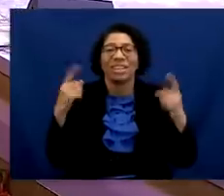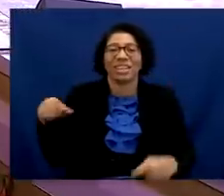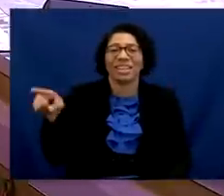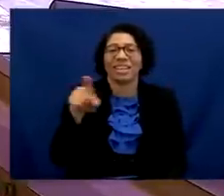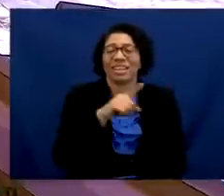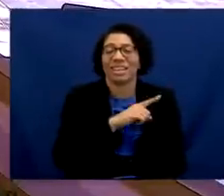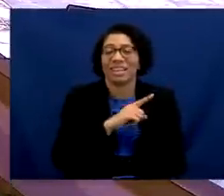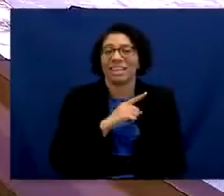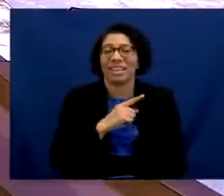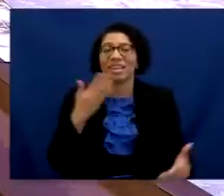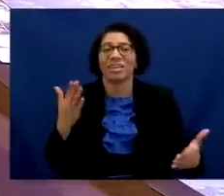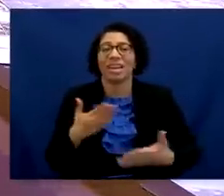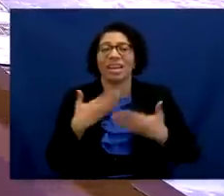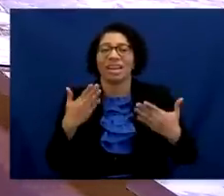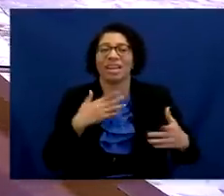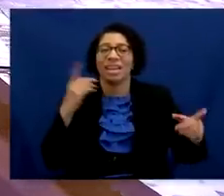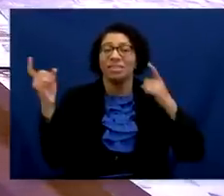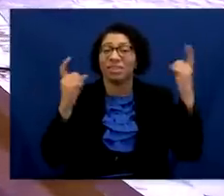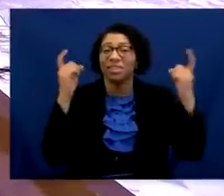Happy